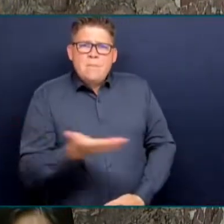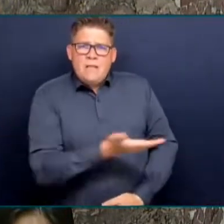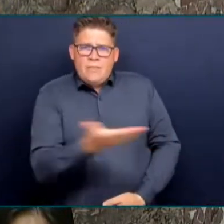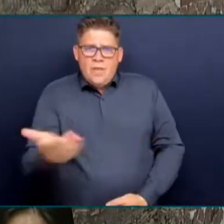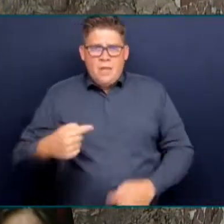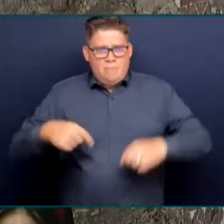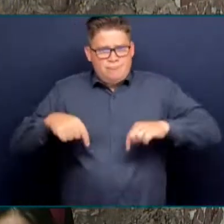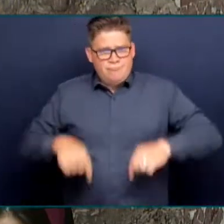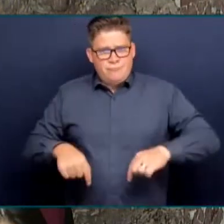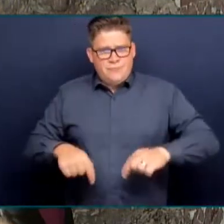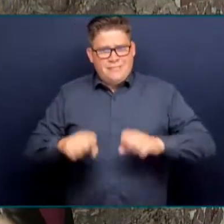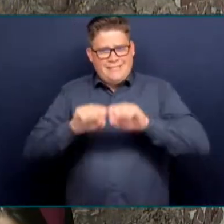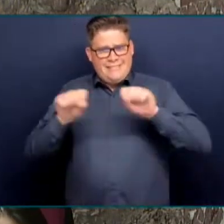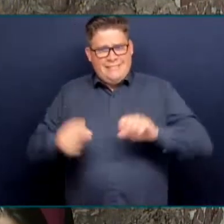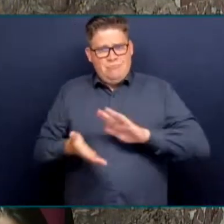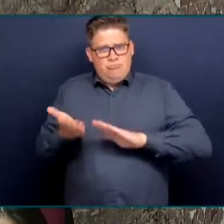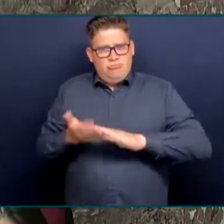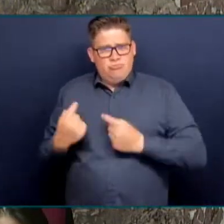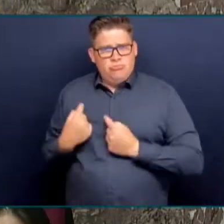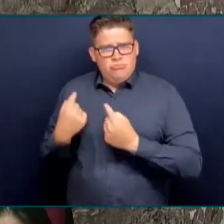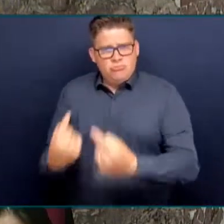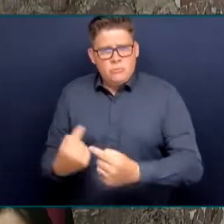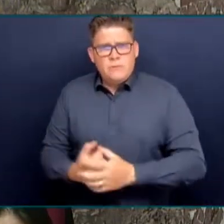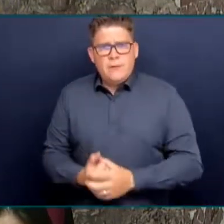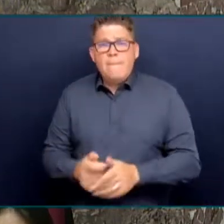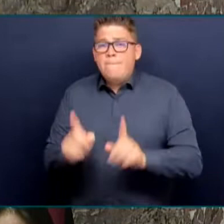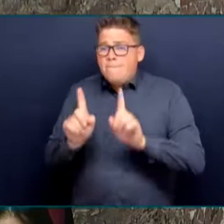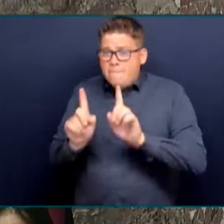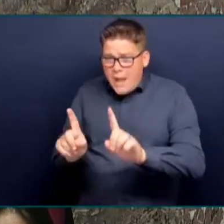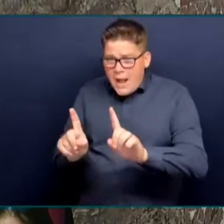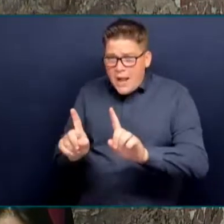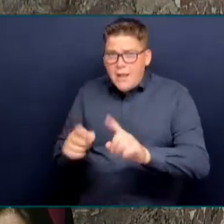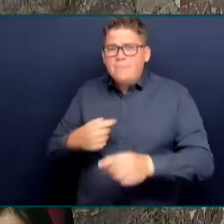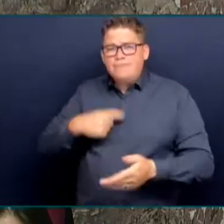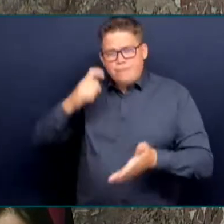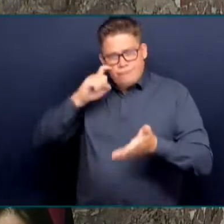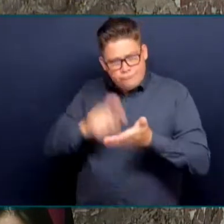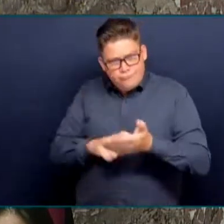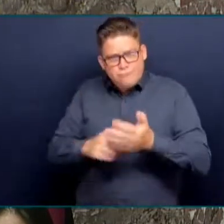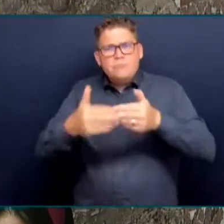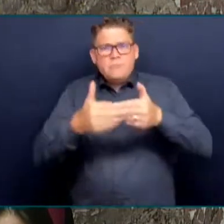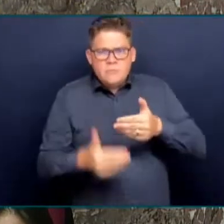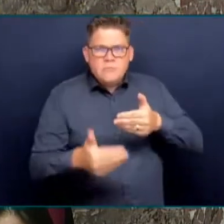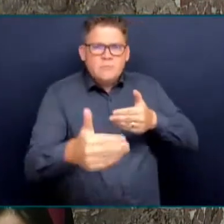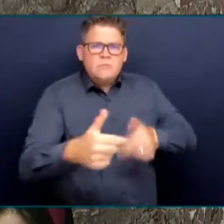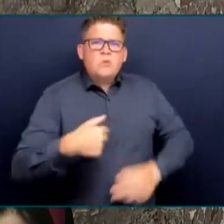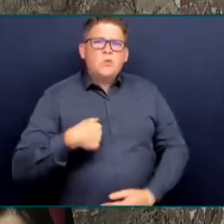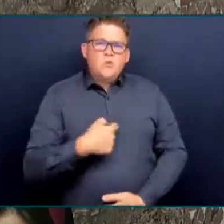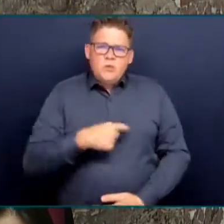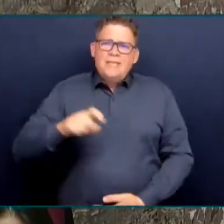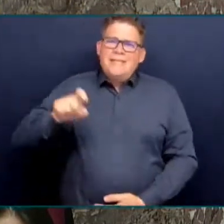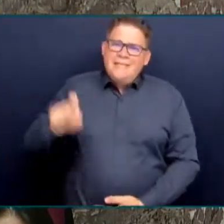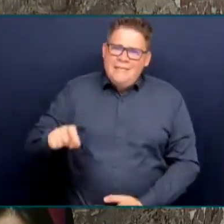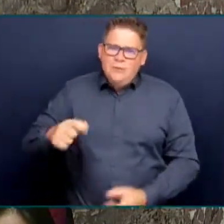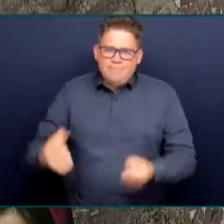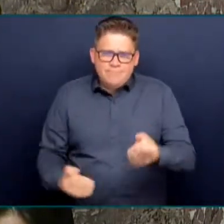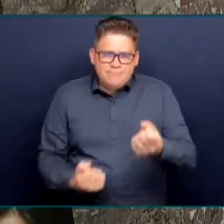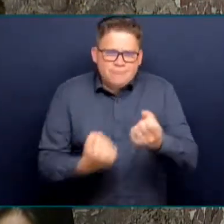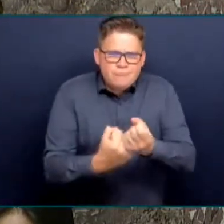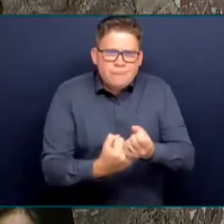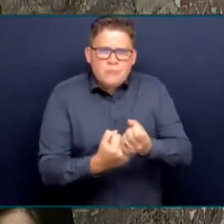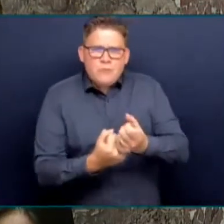do now, all of the things we have to do in primary care and surgery and diagnostics in long-term care to make it better.